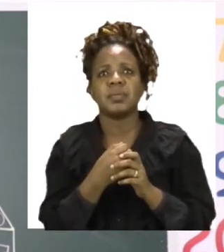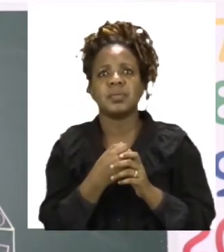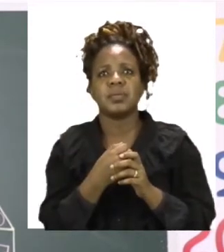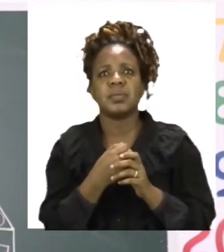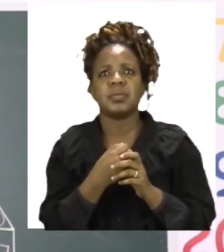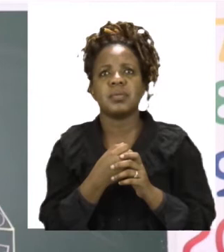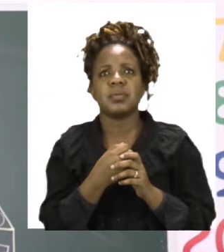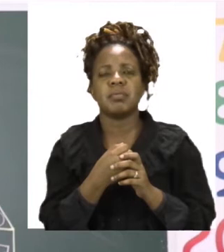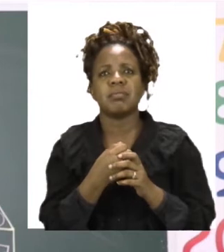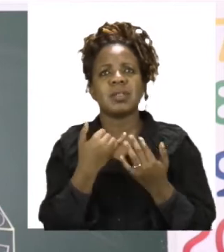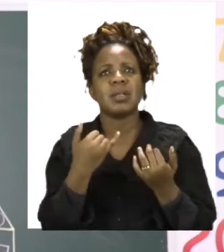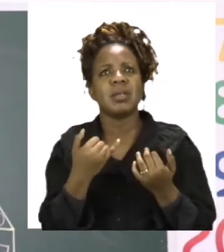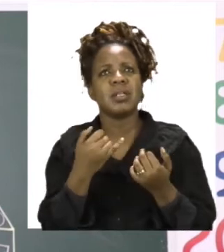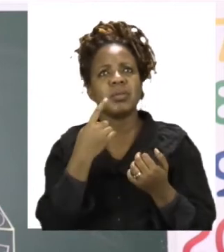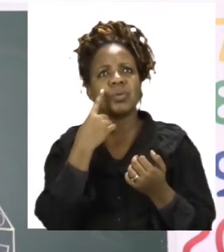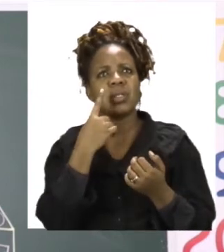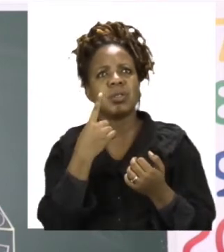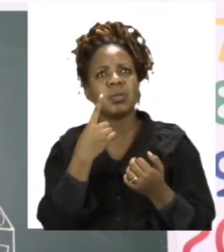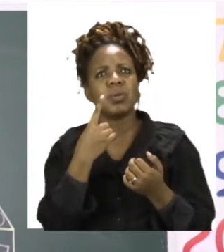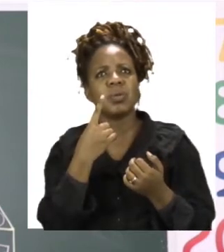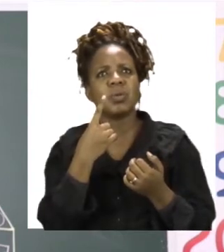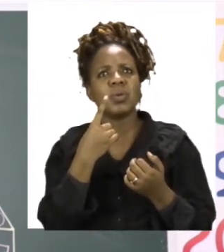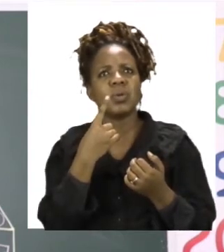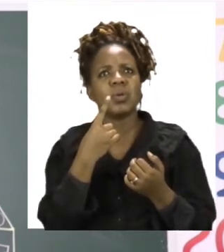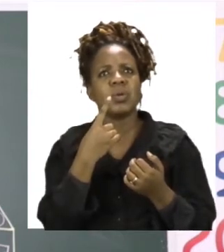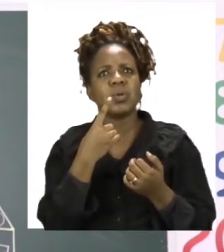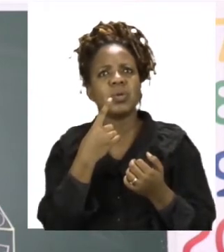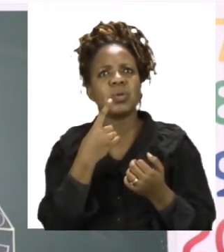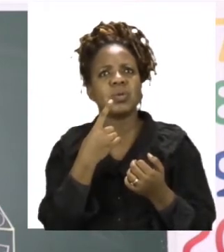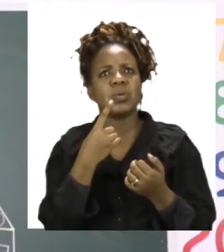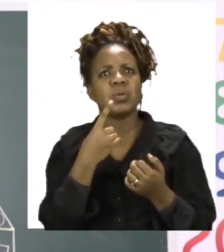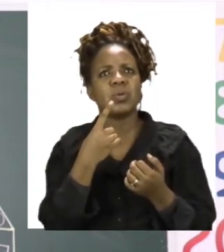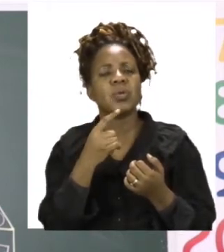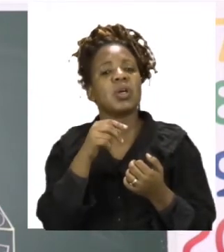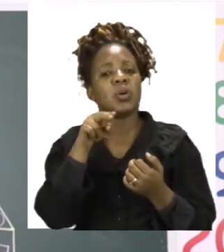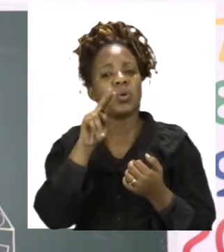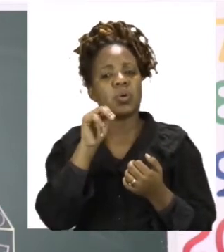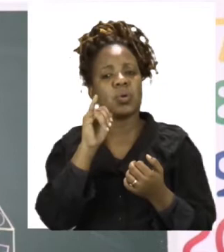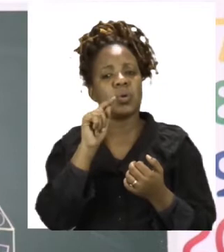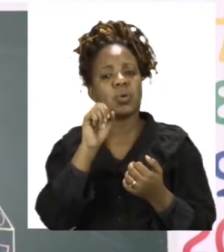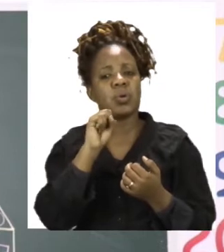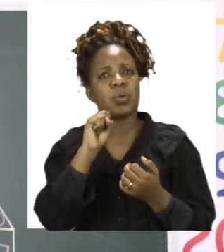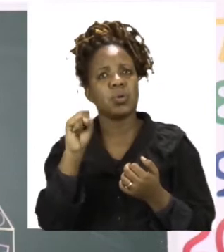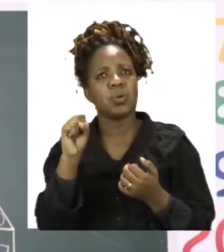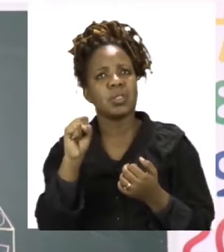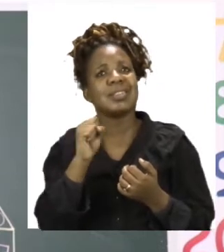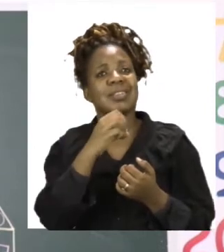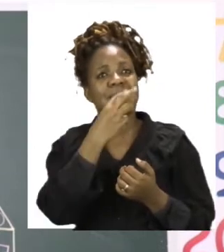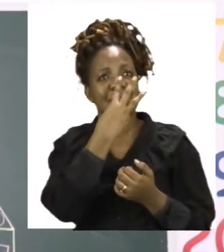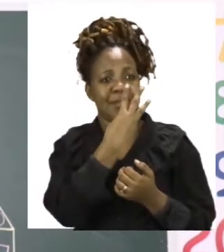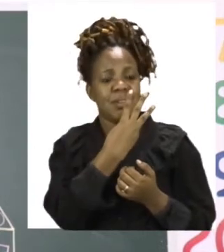quickly, and then we say to ourselves, we need to take a look at the unit. In this case, the unit